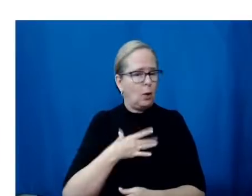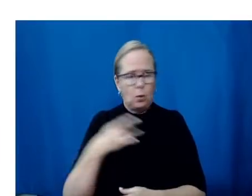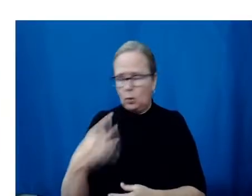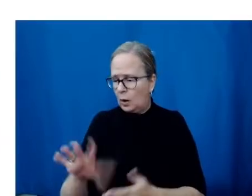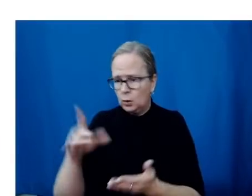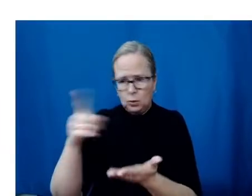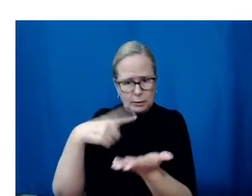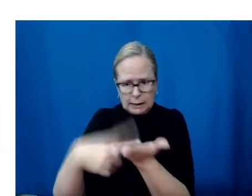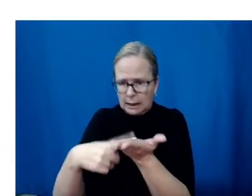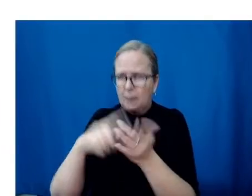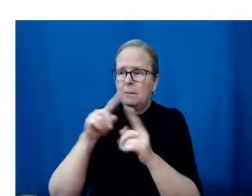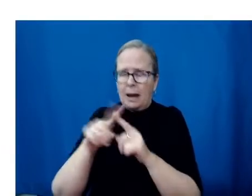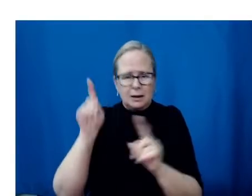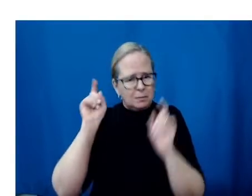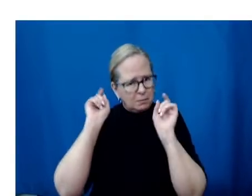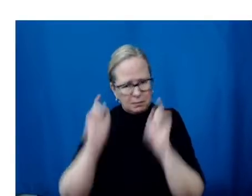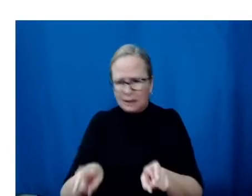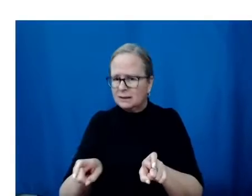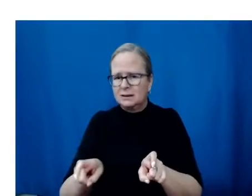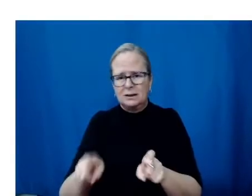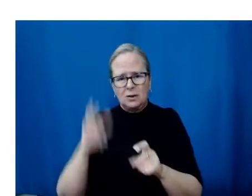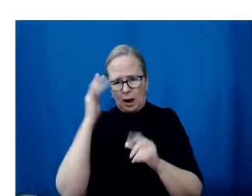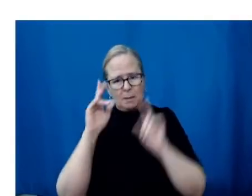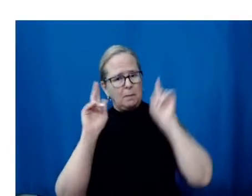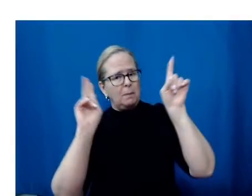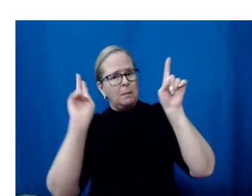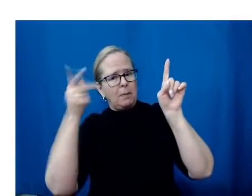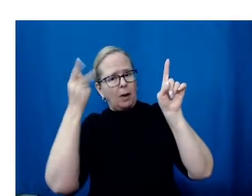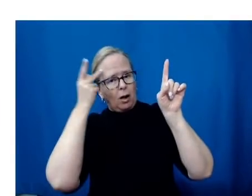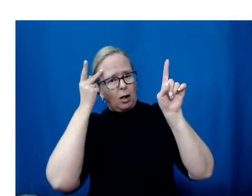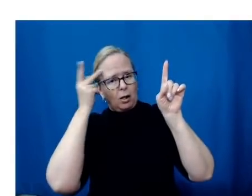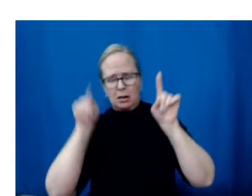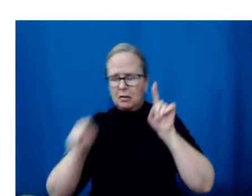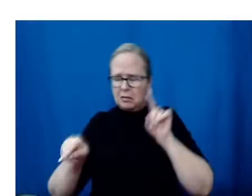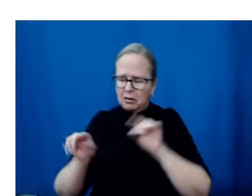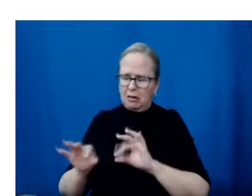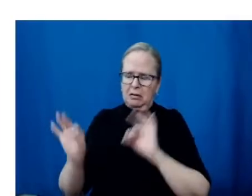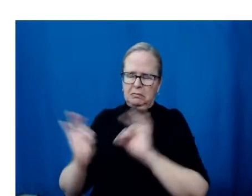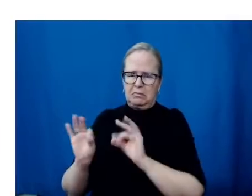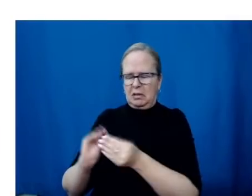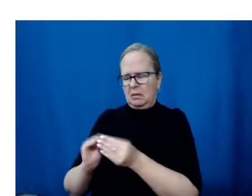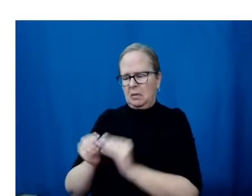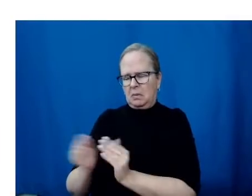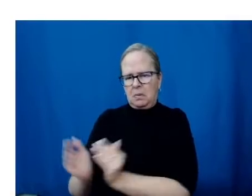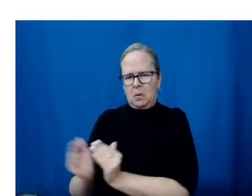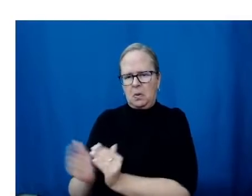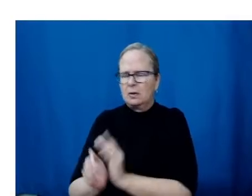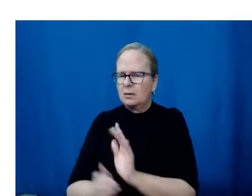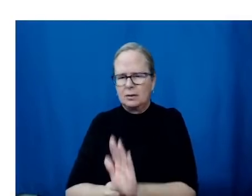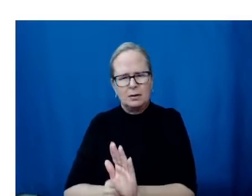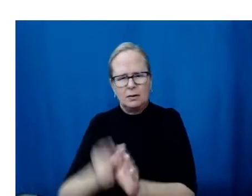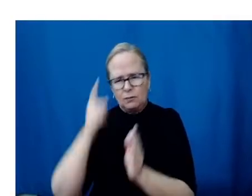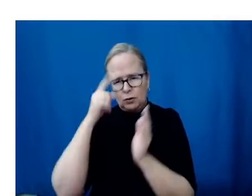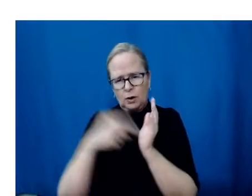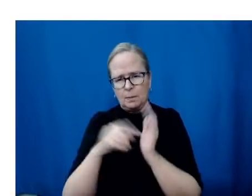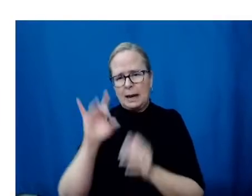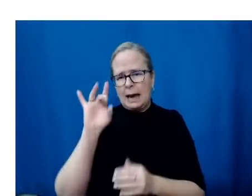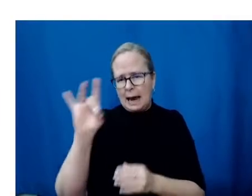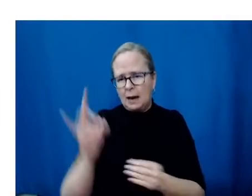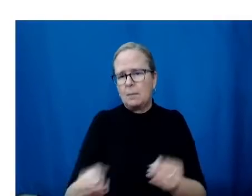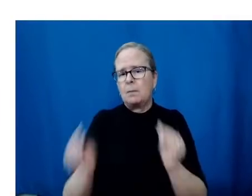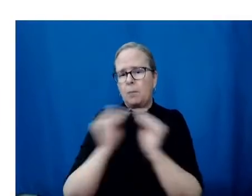that we talk about it because it is something that's been minimized by our political leaders. So you can see that we have another